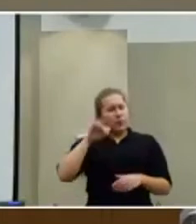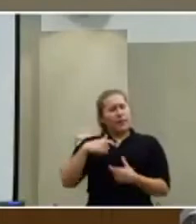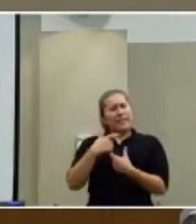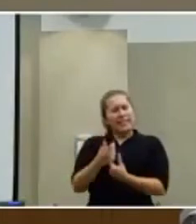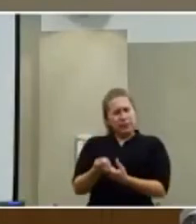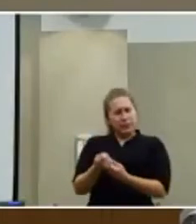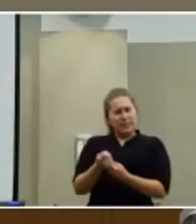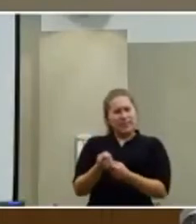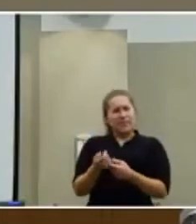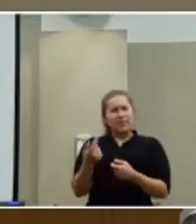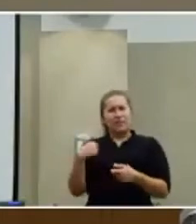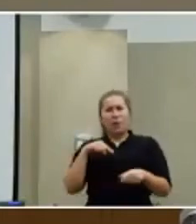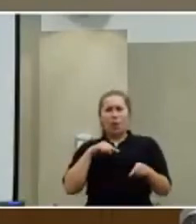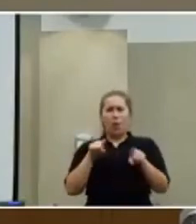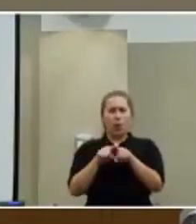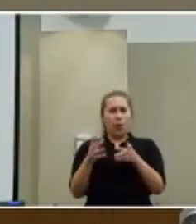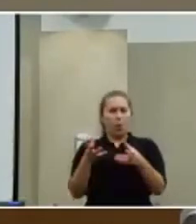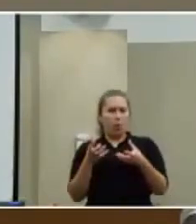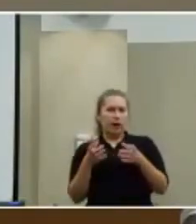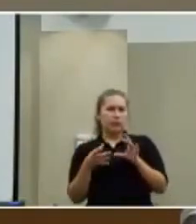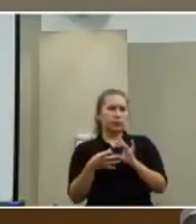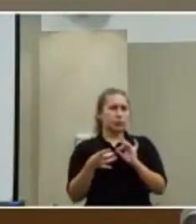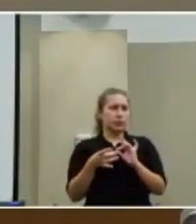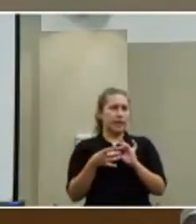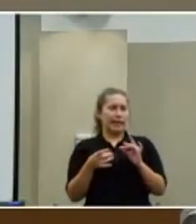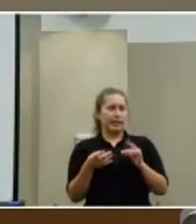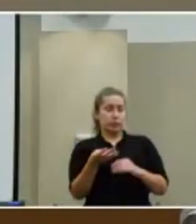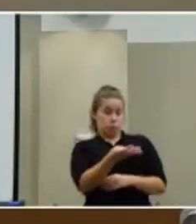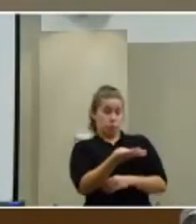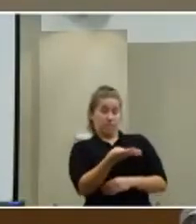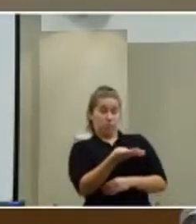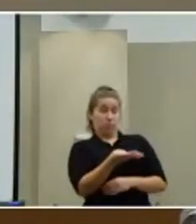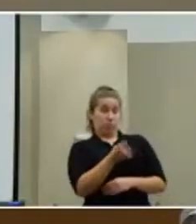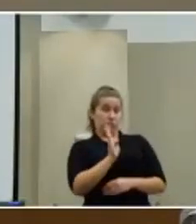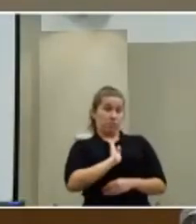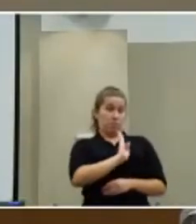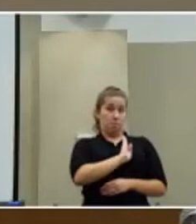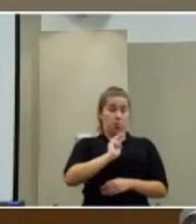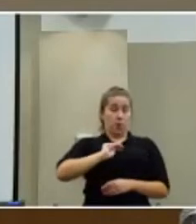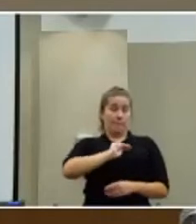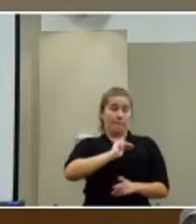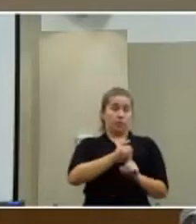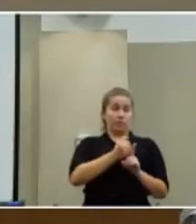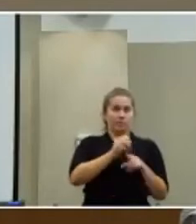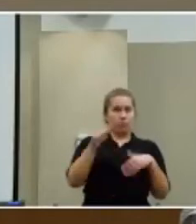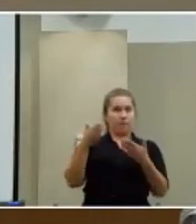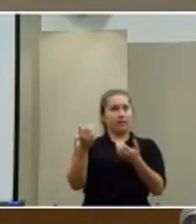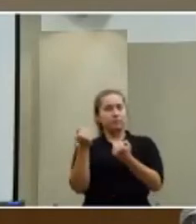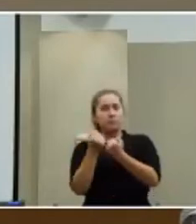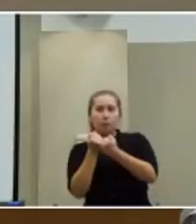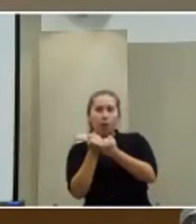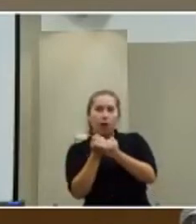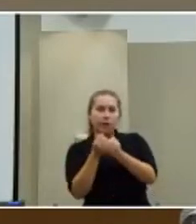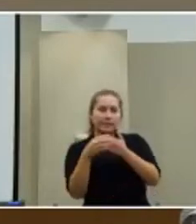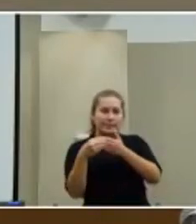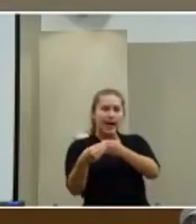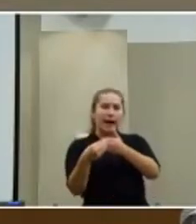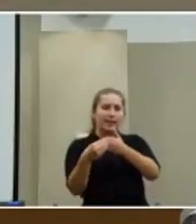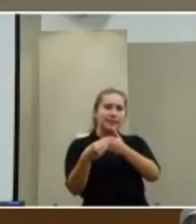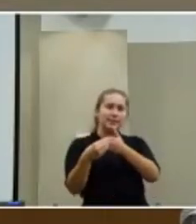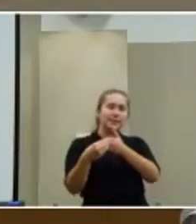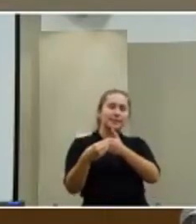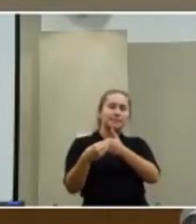We also want to say that these 4 board members have also provided support and guidance as we've had